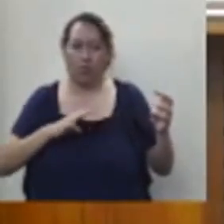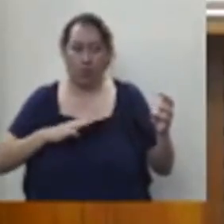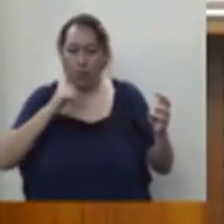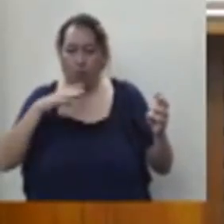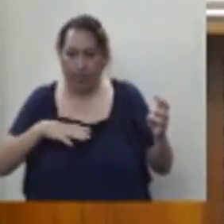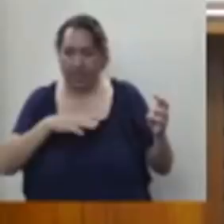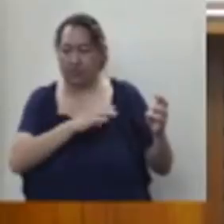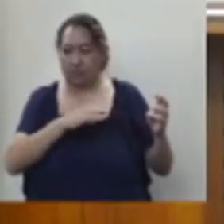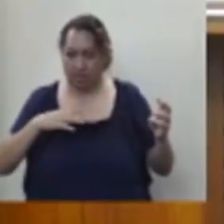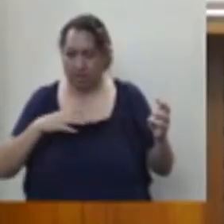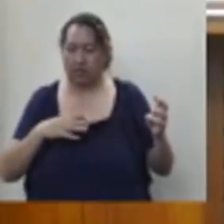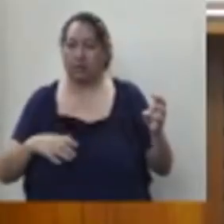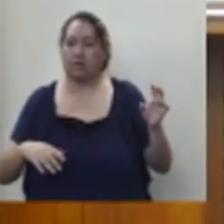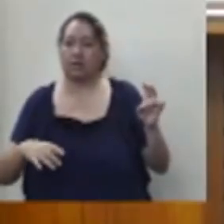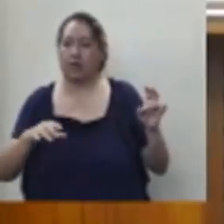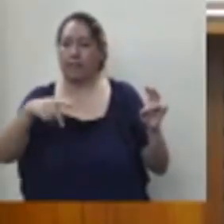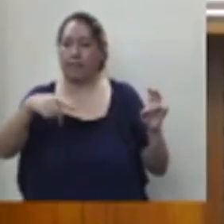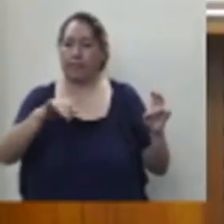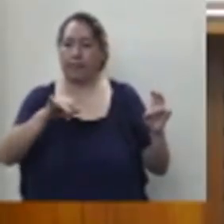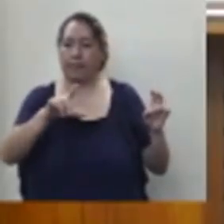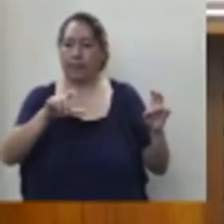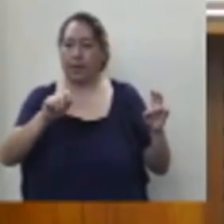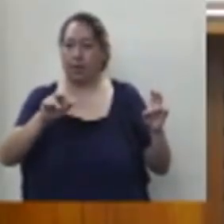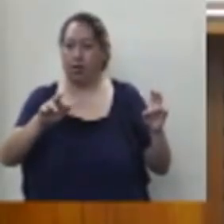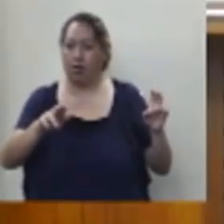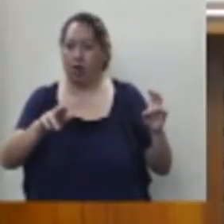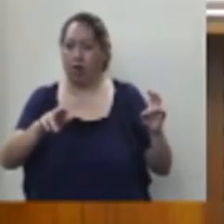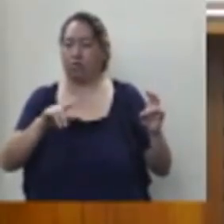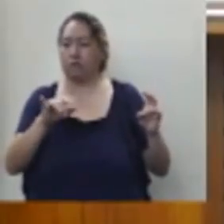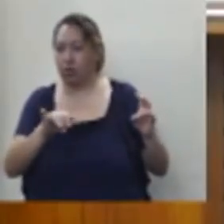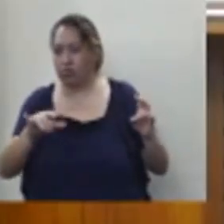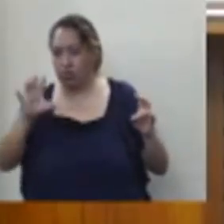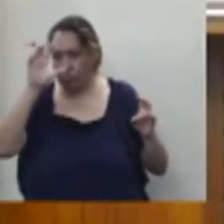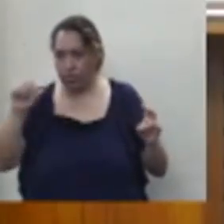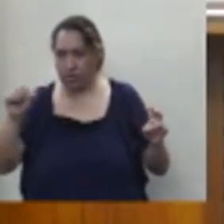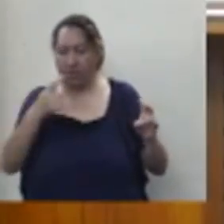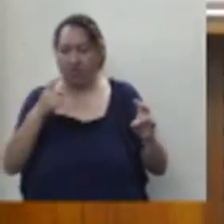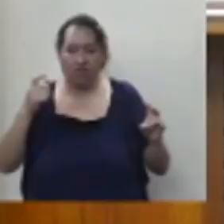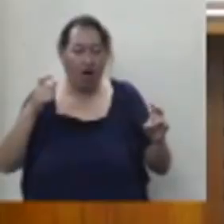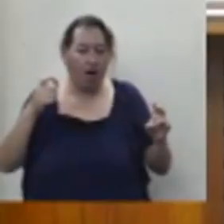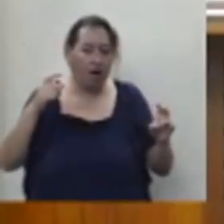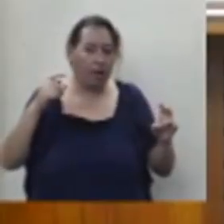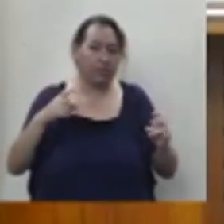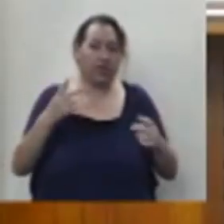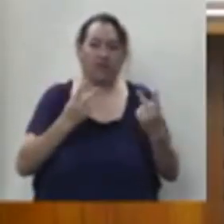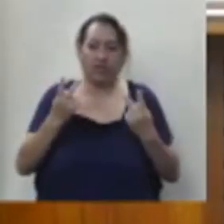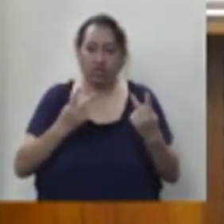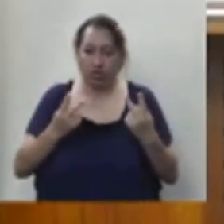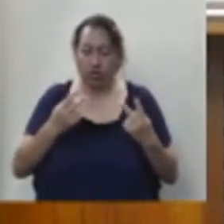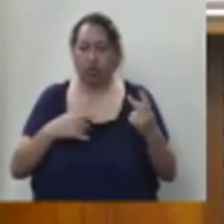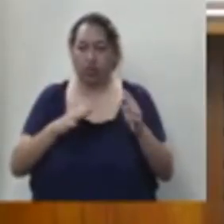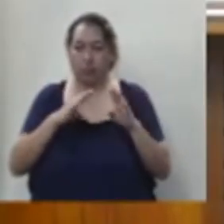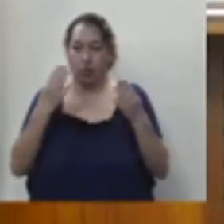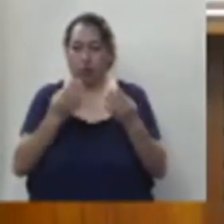Talar Laguatnia, who's the president of the Guam Visitors Bureau. We have Dr. Mike Cruz, who is